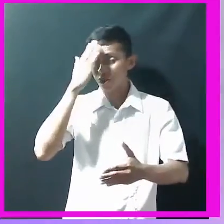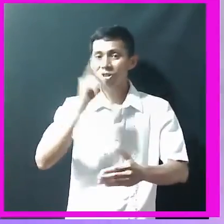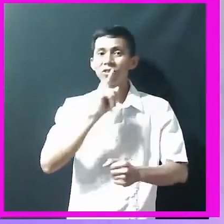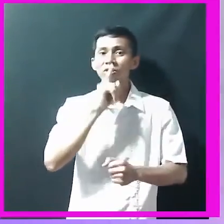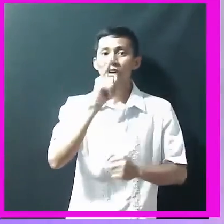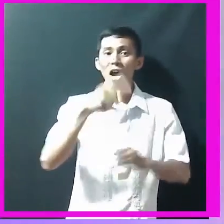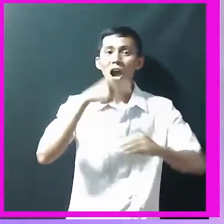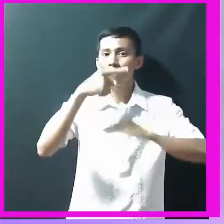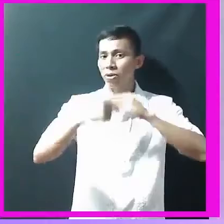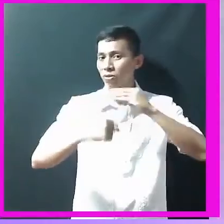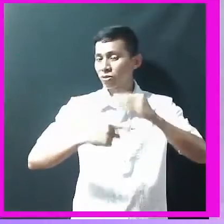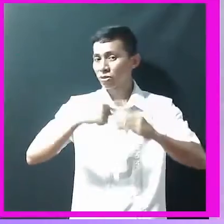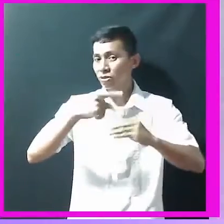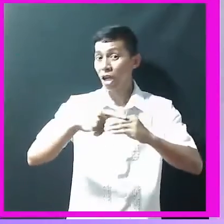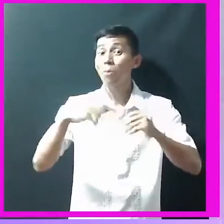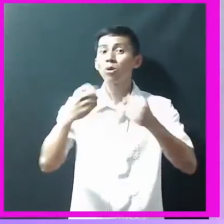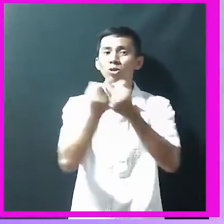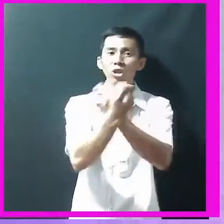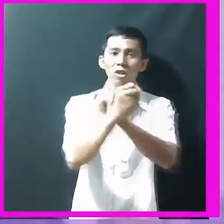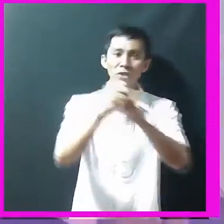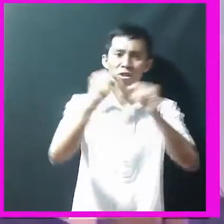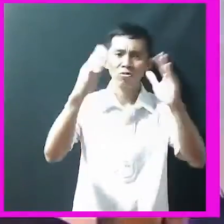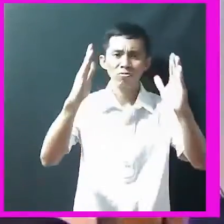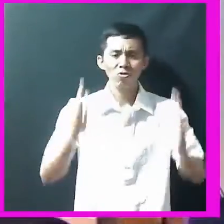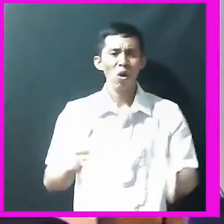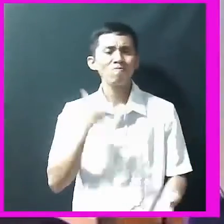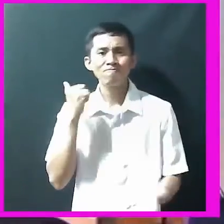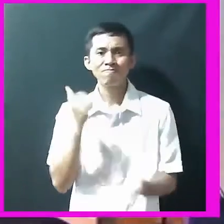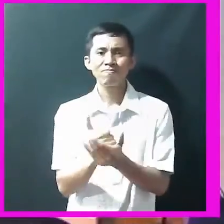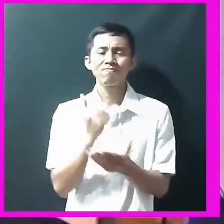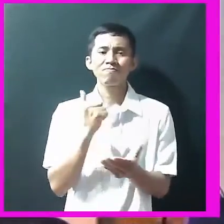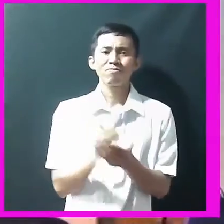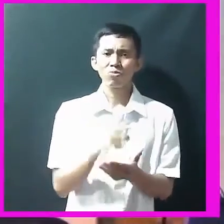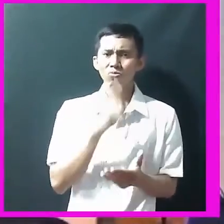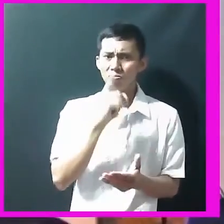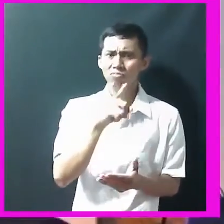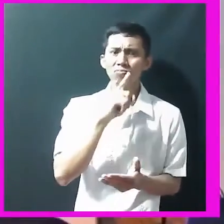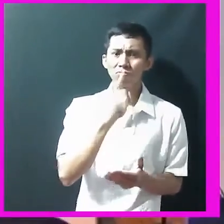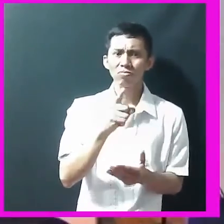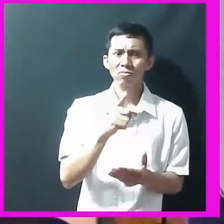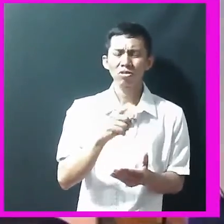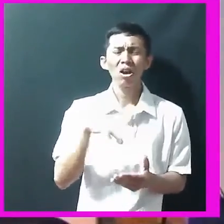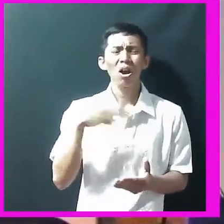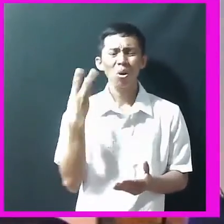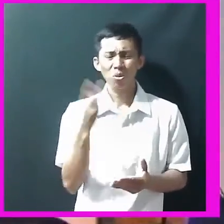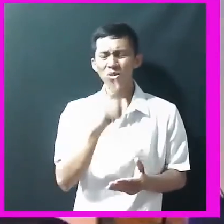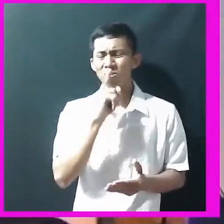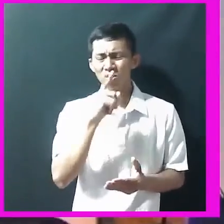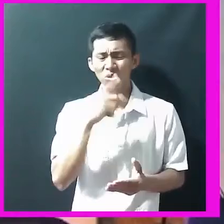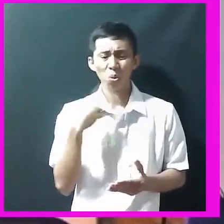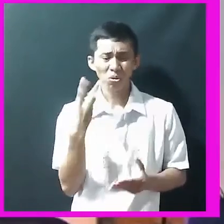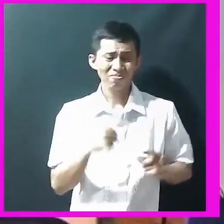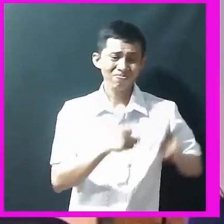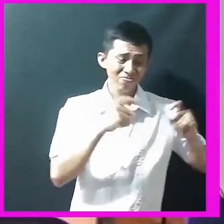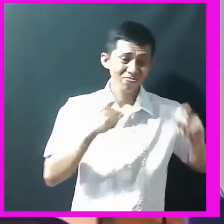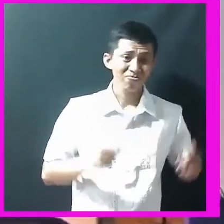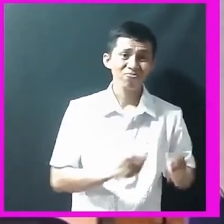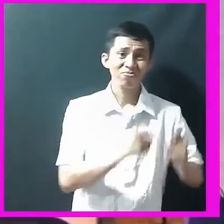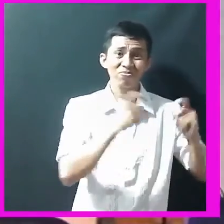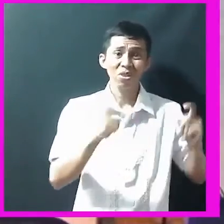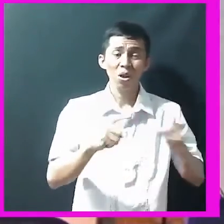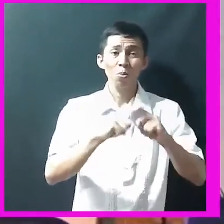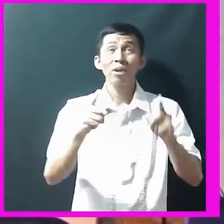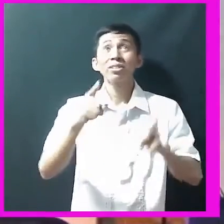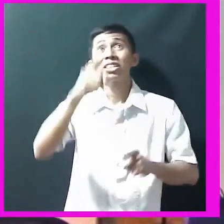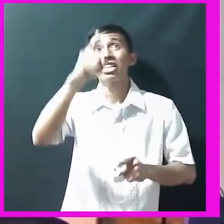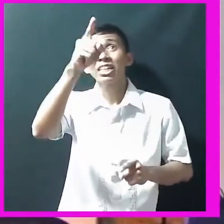truth about salvation. Oh, yes, tinuod niya magkasalata. But God commended